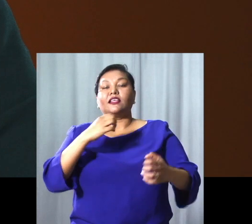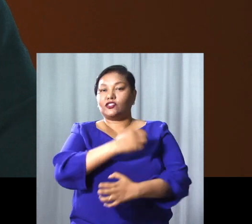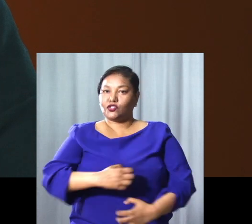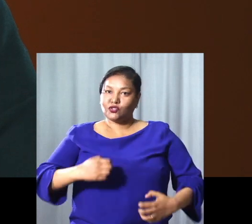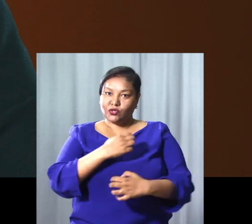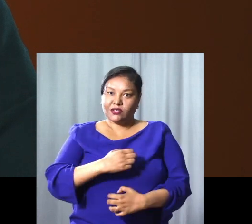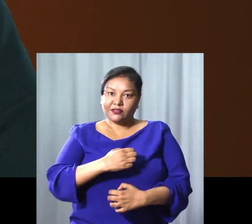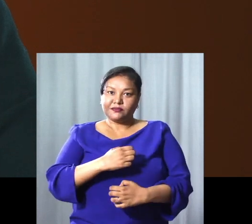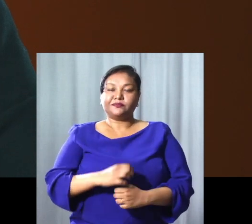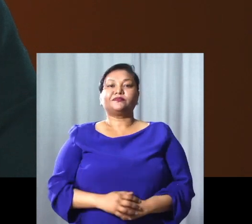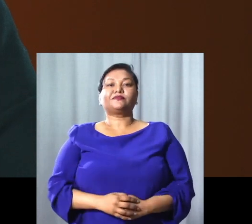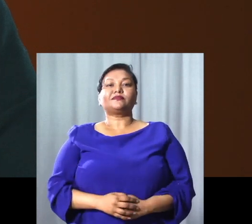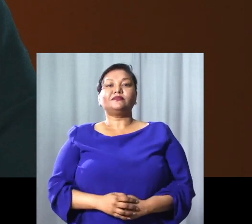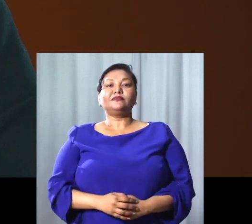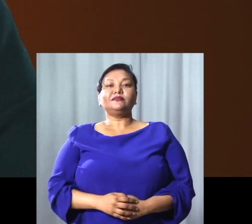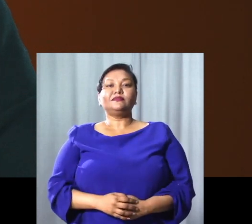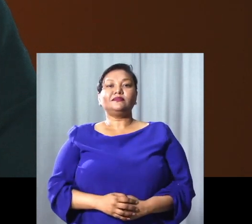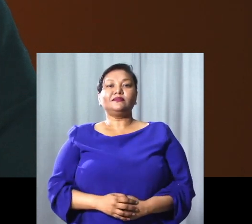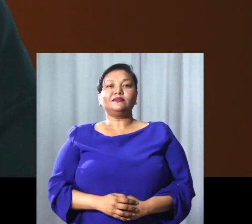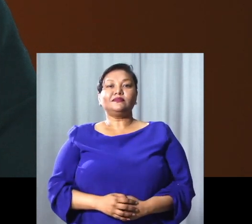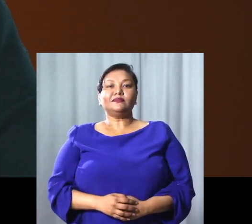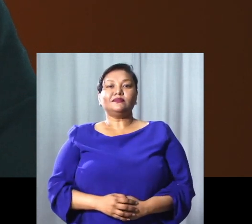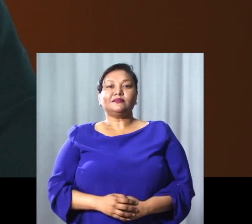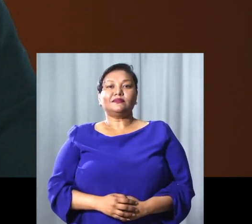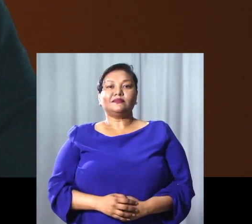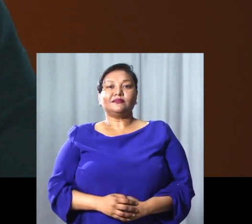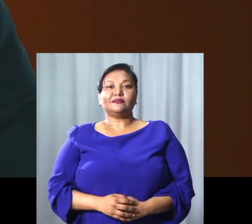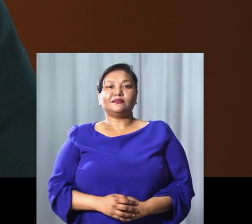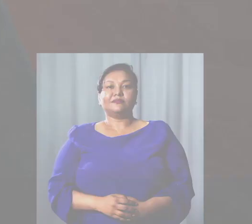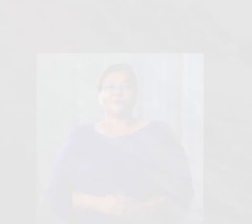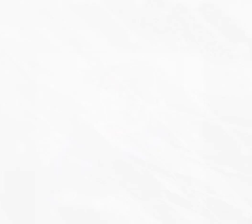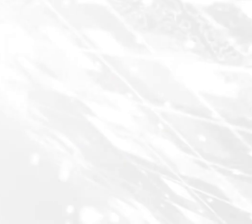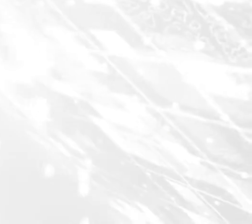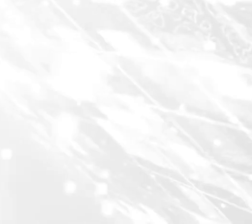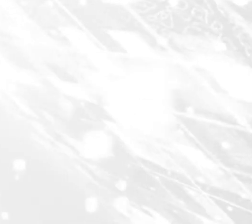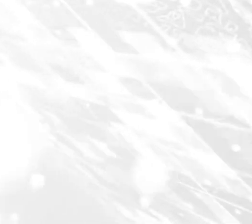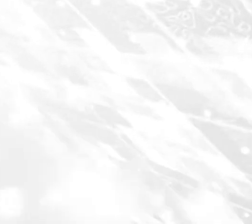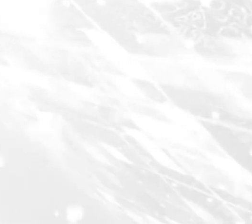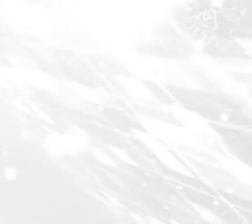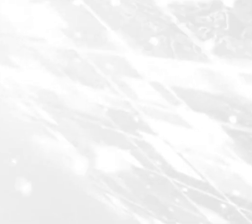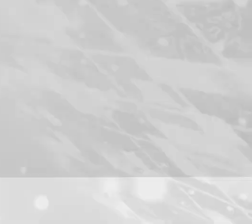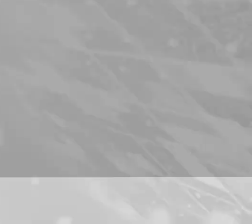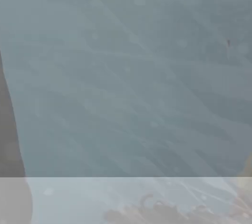you for tuning in to our program and do enjoy tonight's offering.